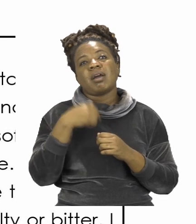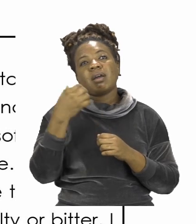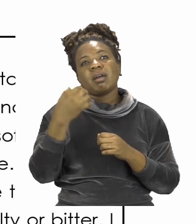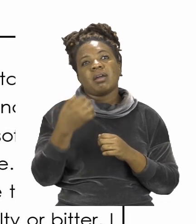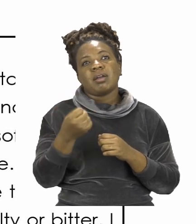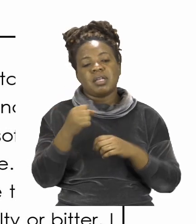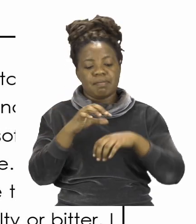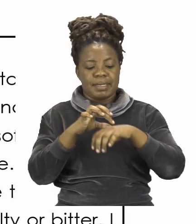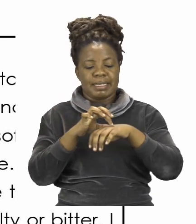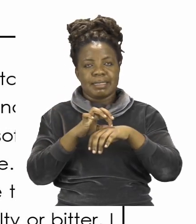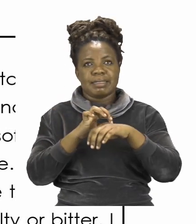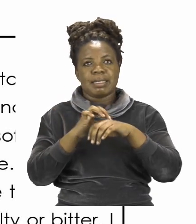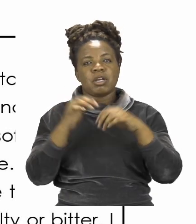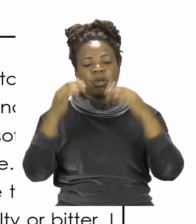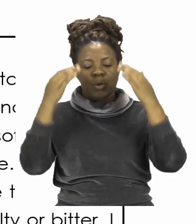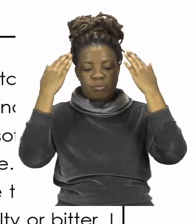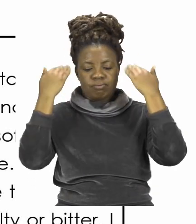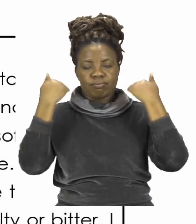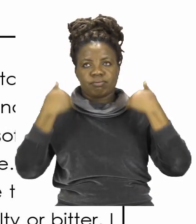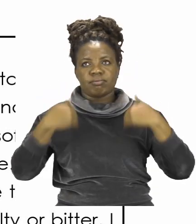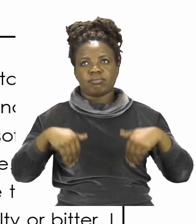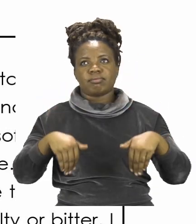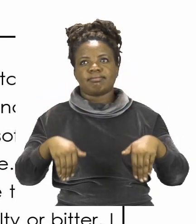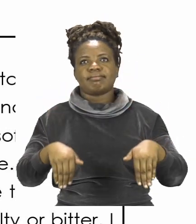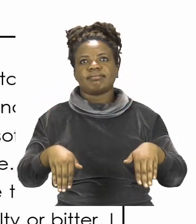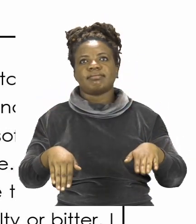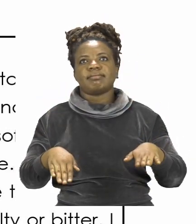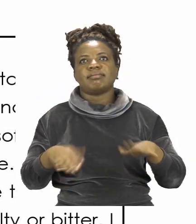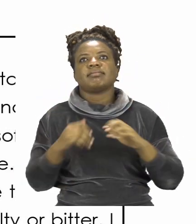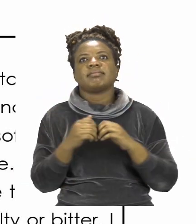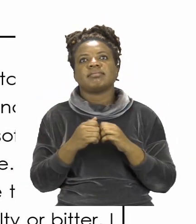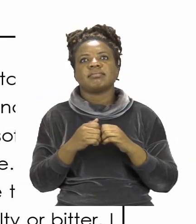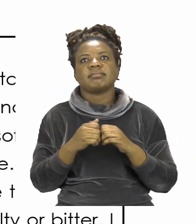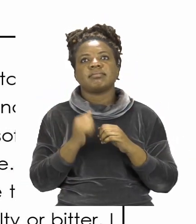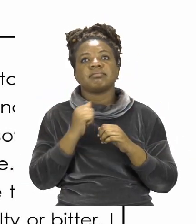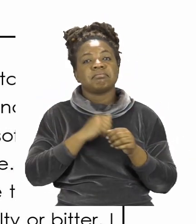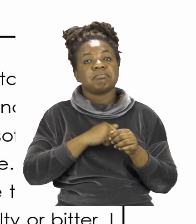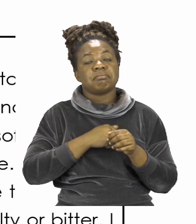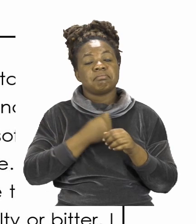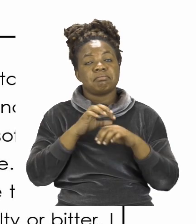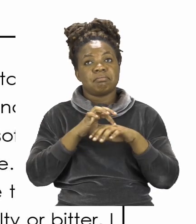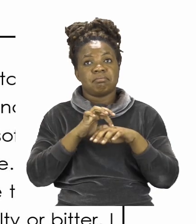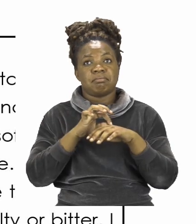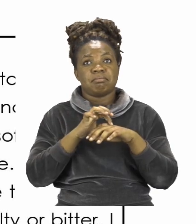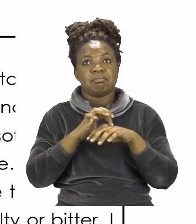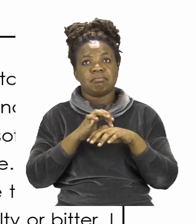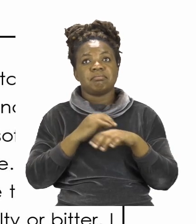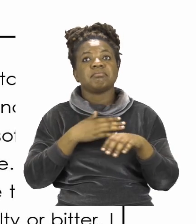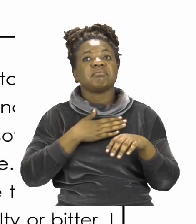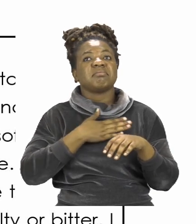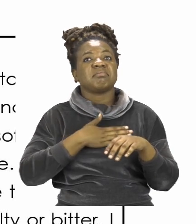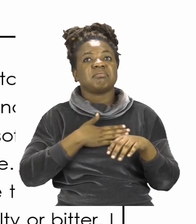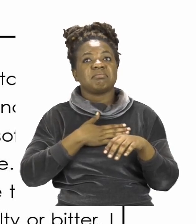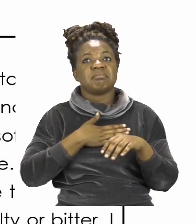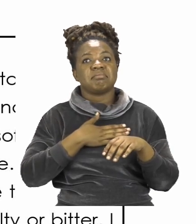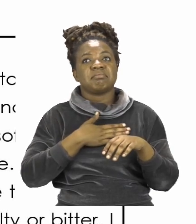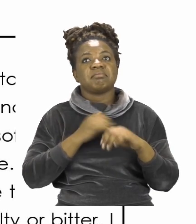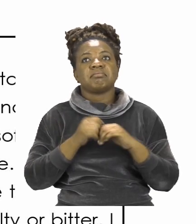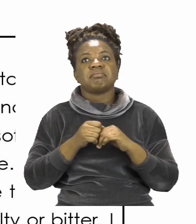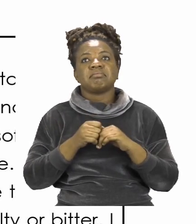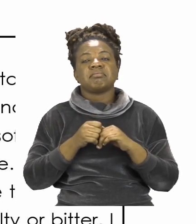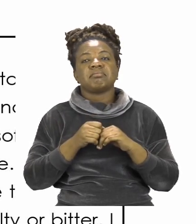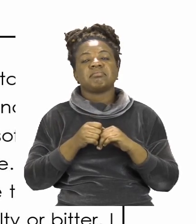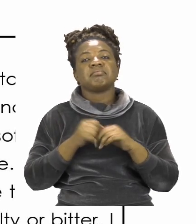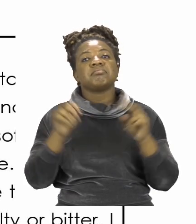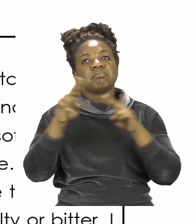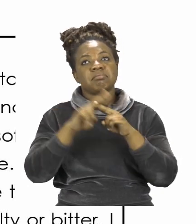have skin all over my body. My skin can feel.